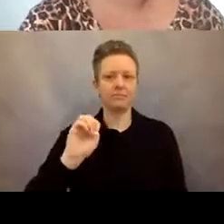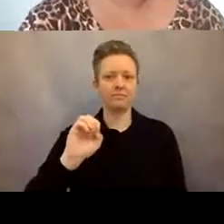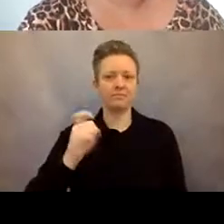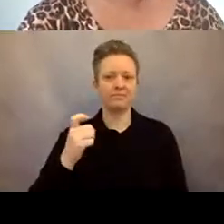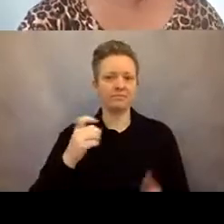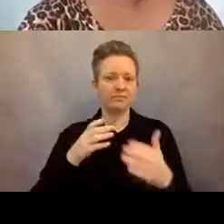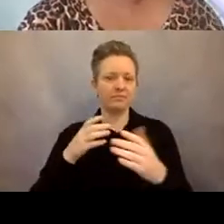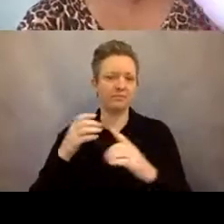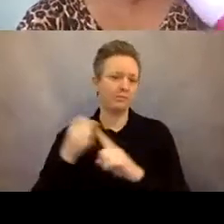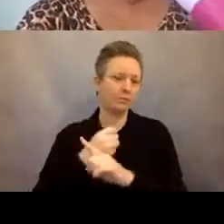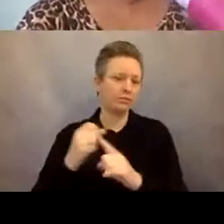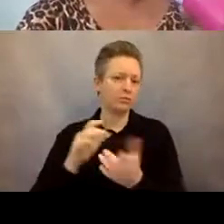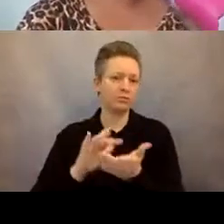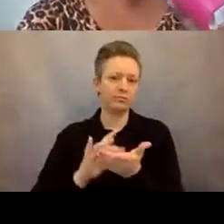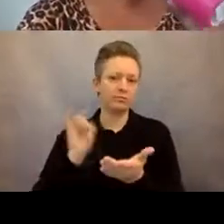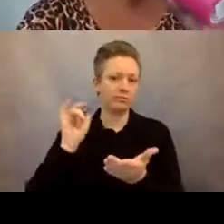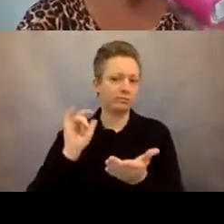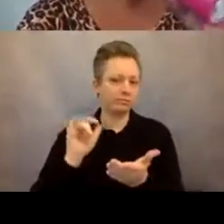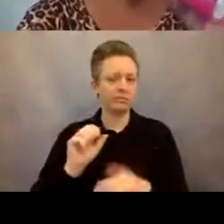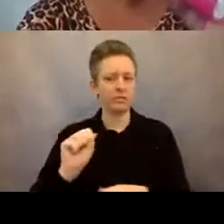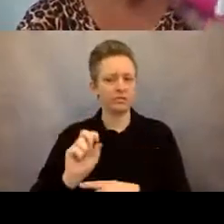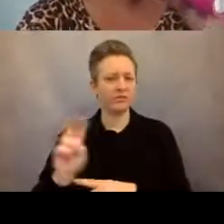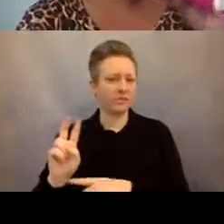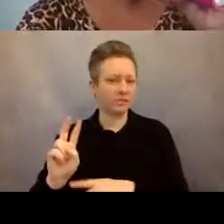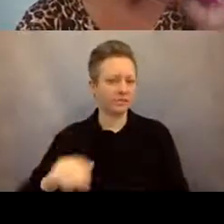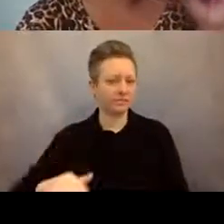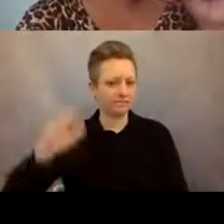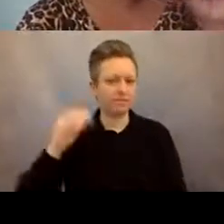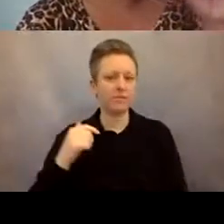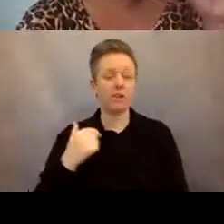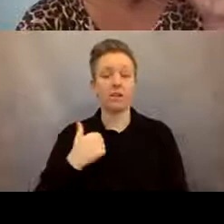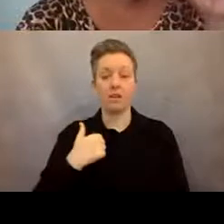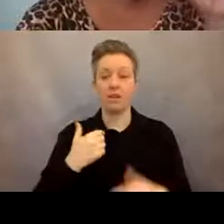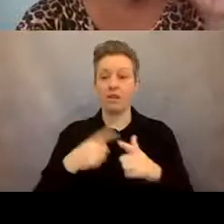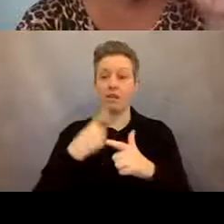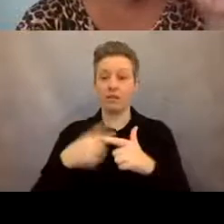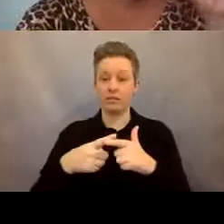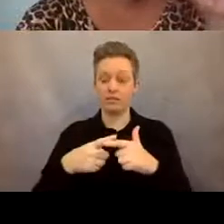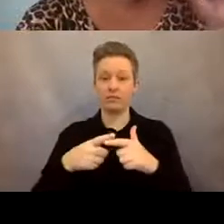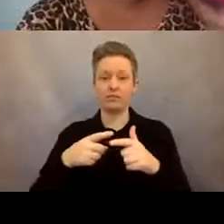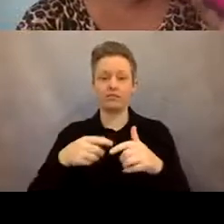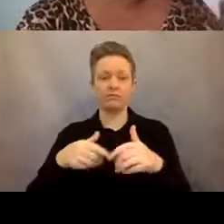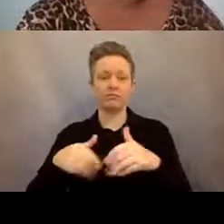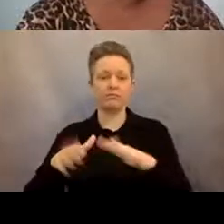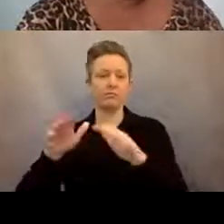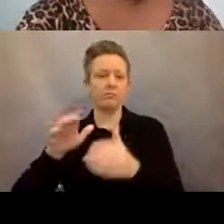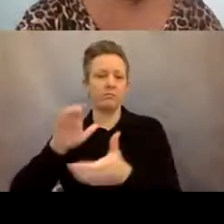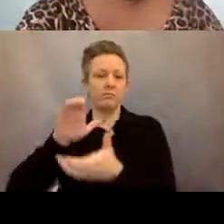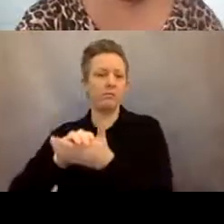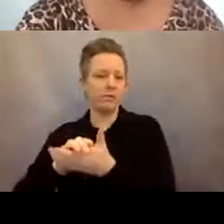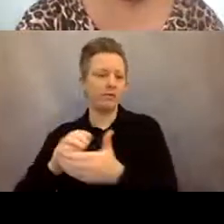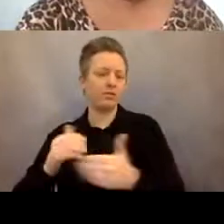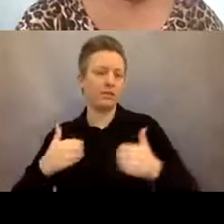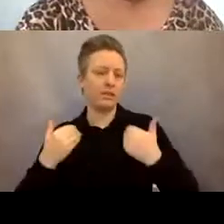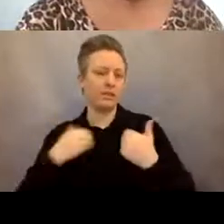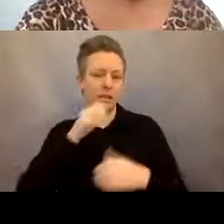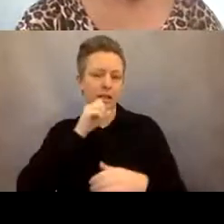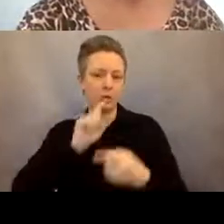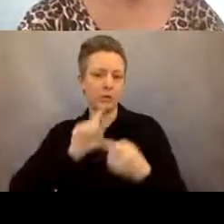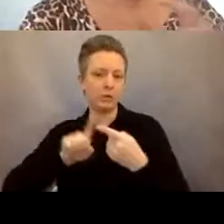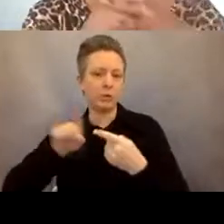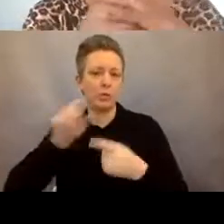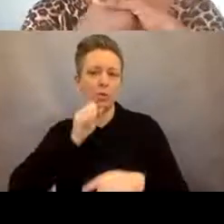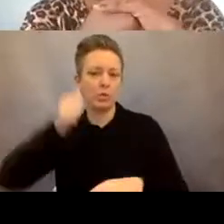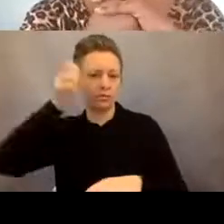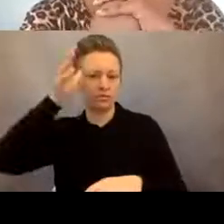married off to an older man at a very young age, experiencing domestic violence. I was a victim of neglect and